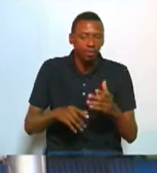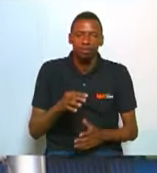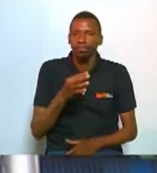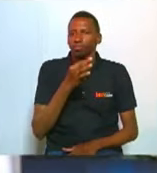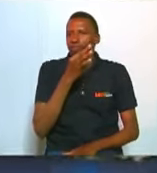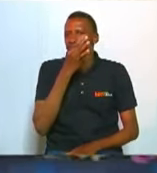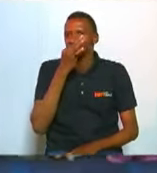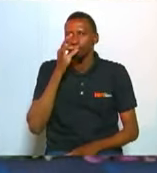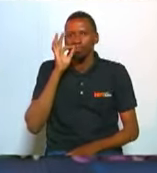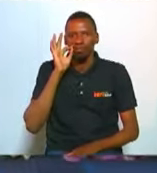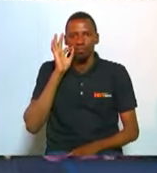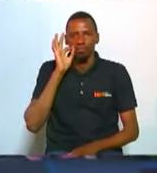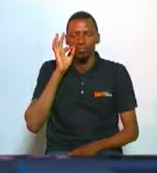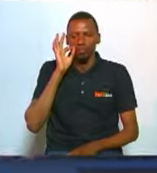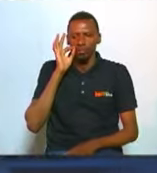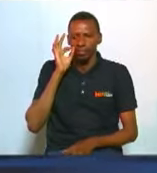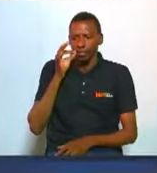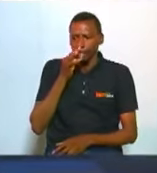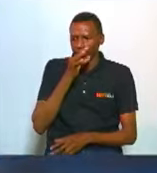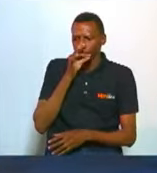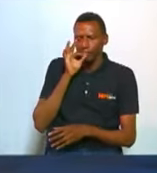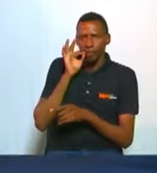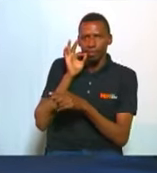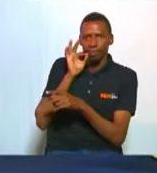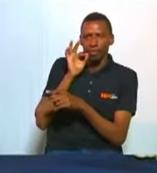Fasting is the best remedy ever.